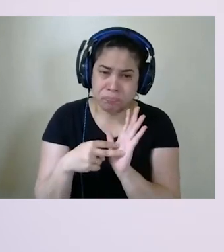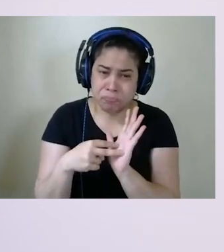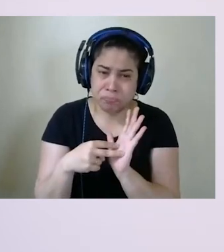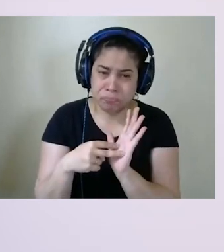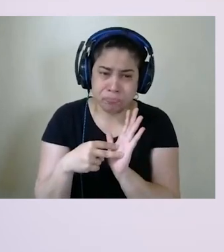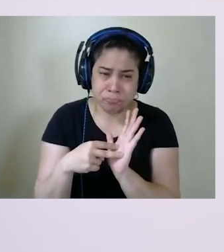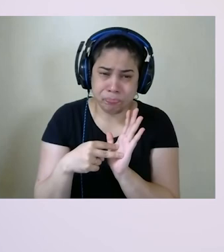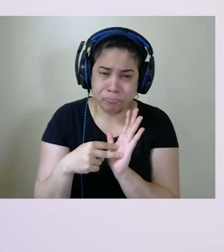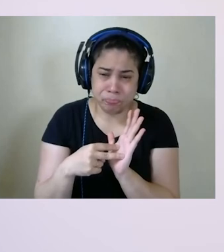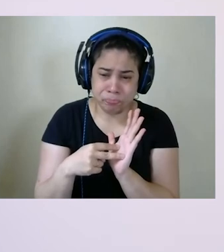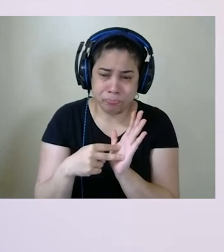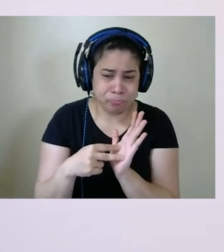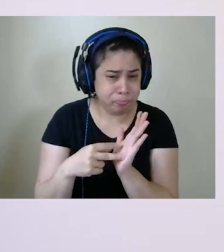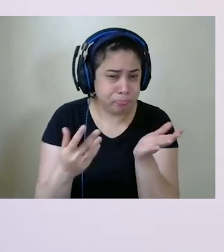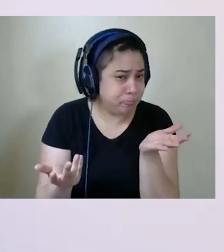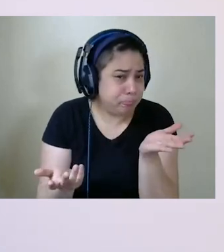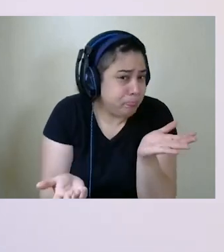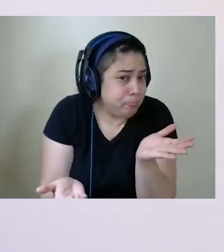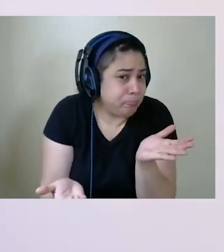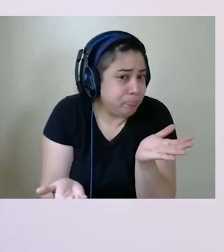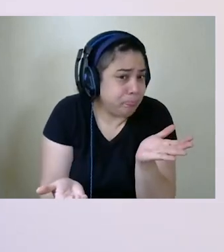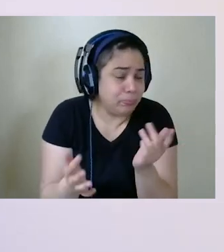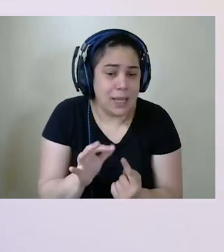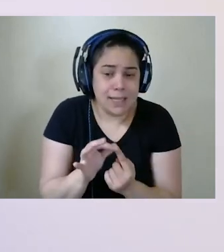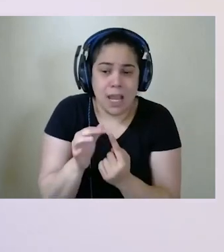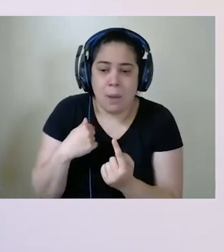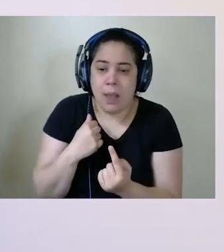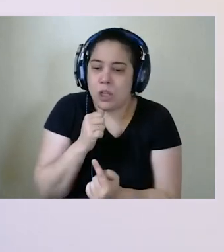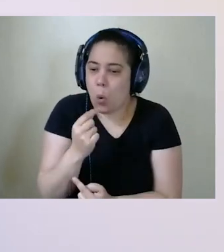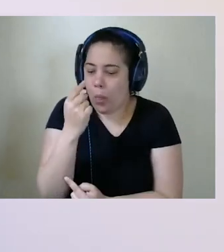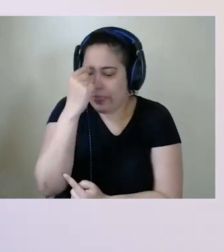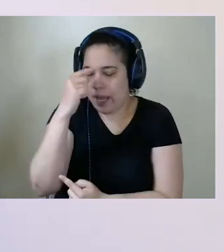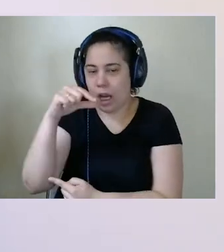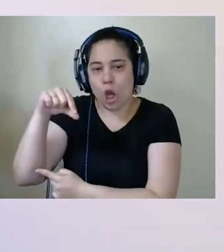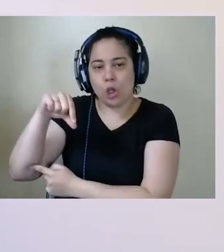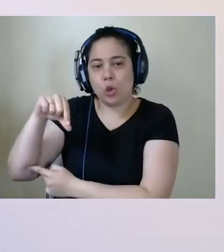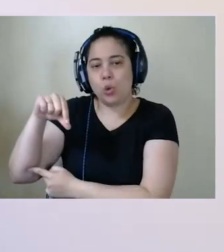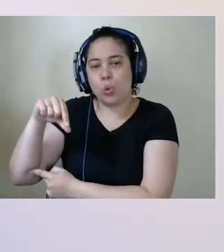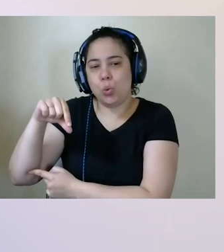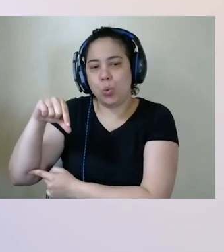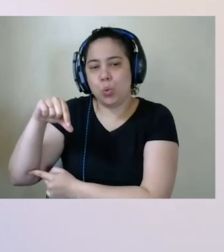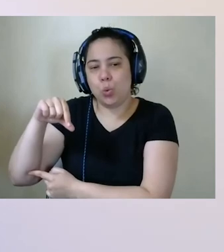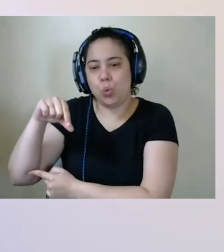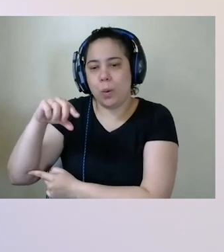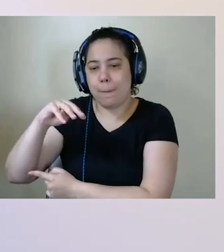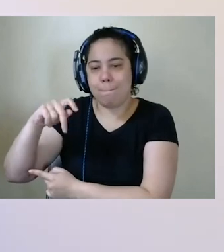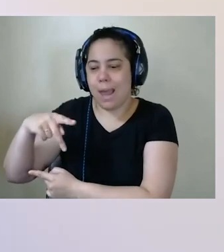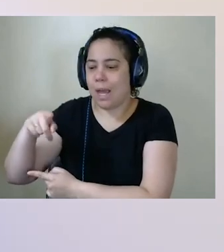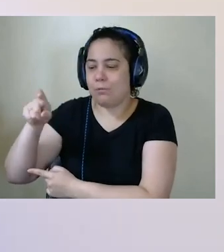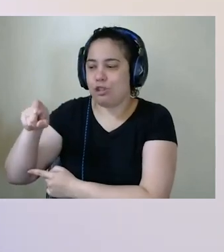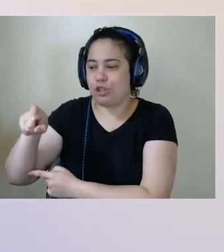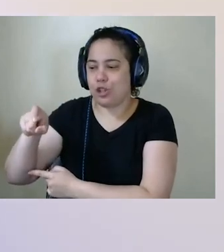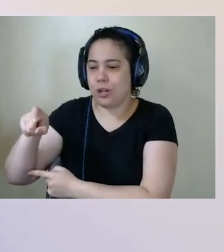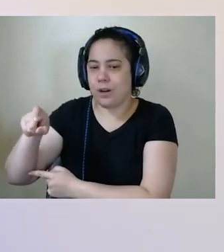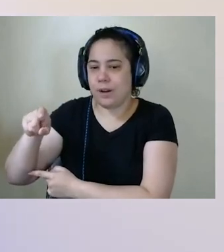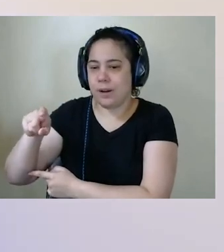that I don't think that cues should be, this is back to the other question, I don't think cues should be the